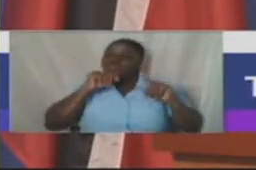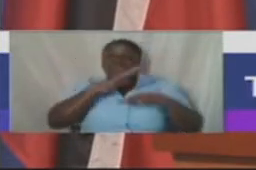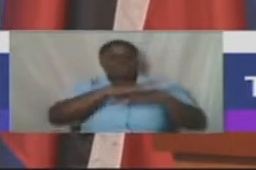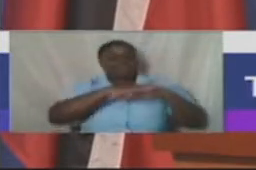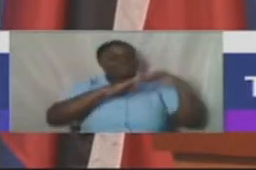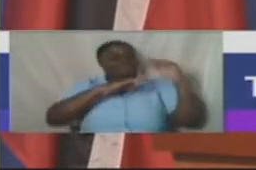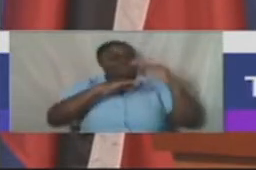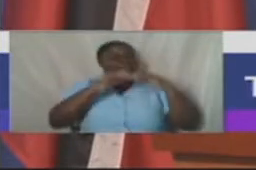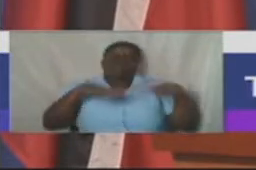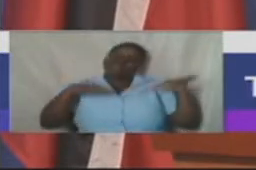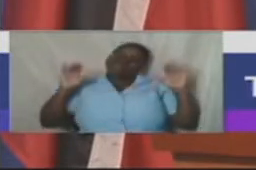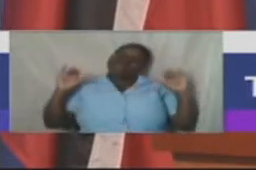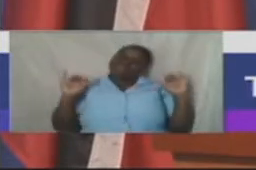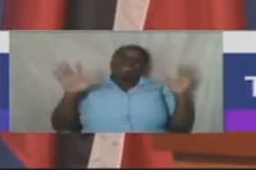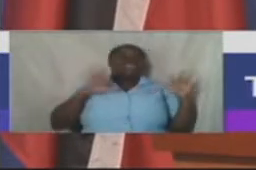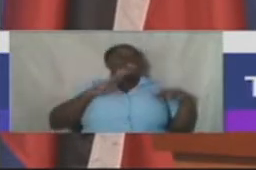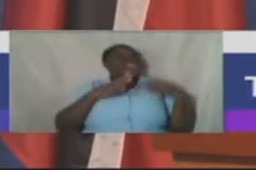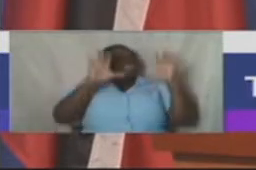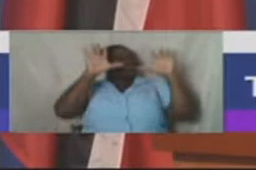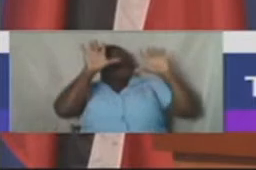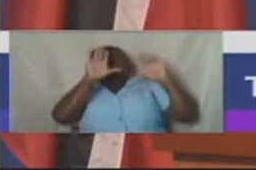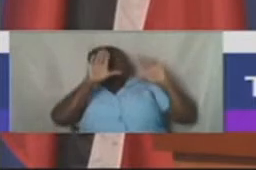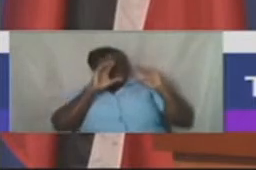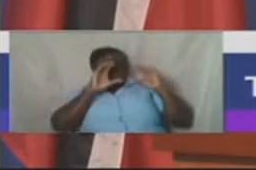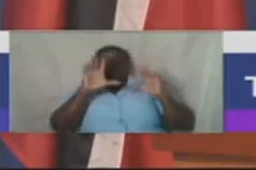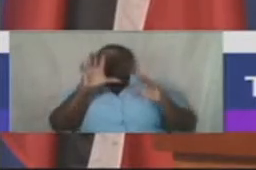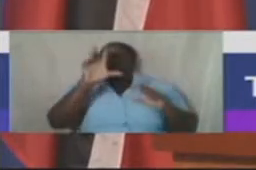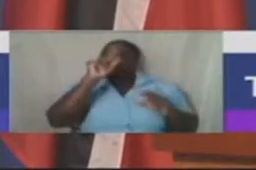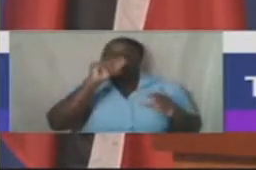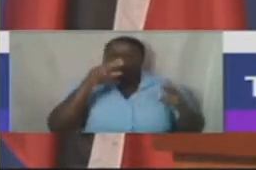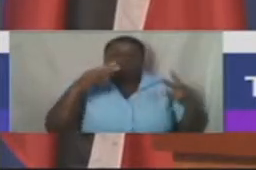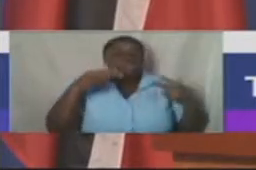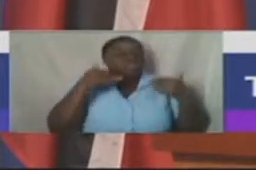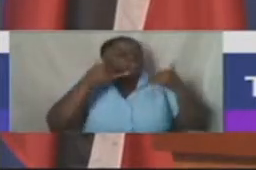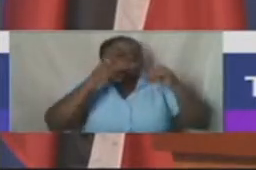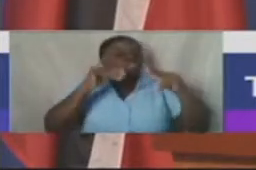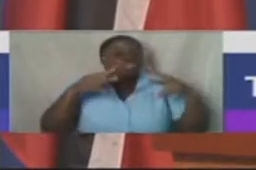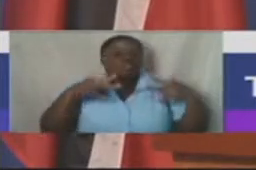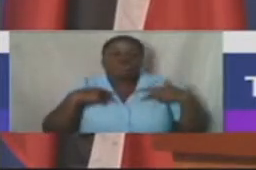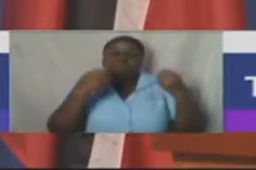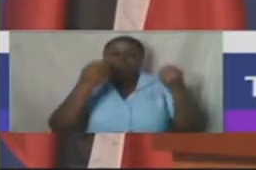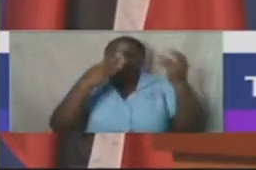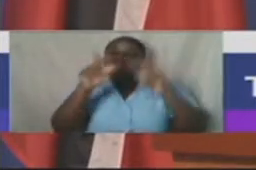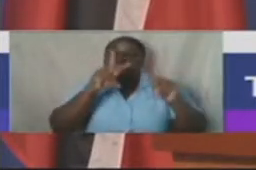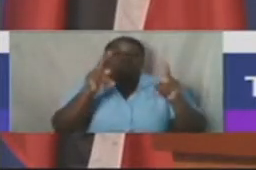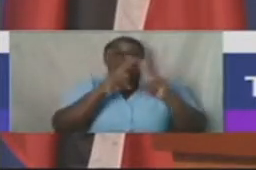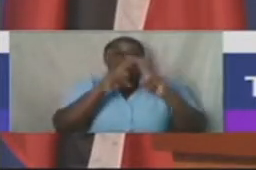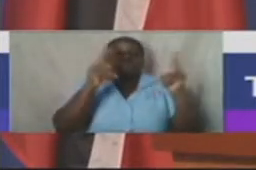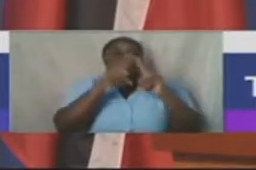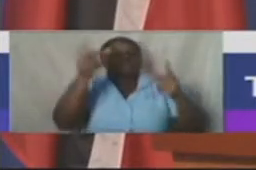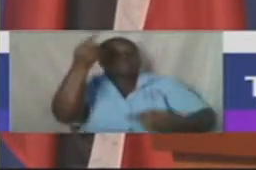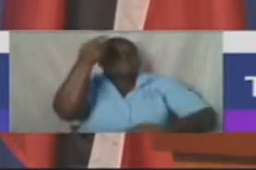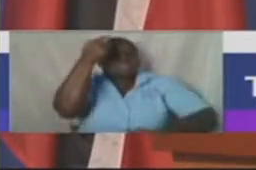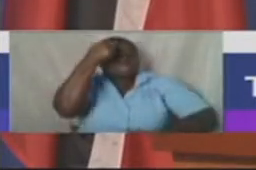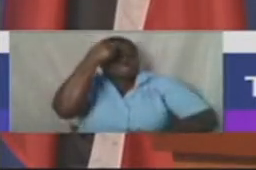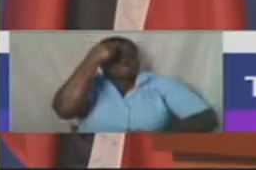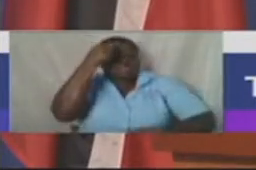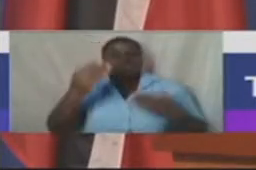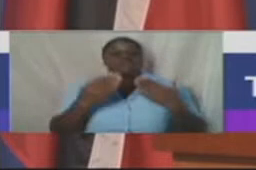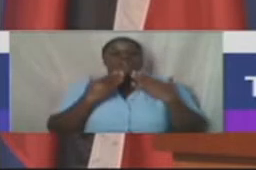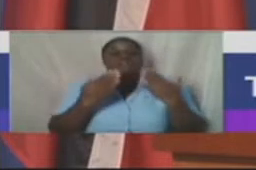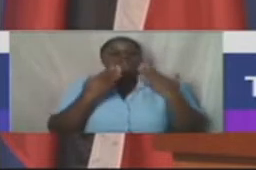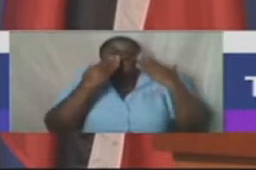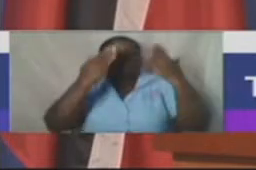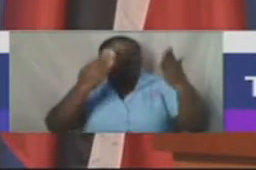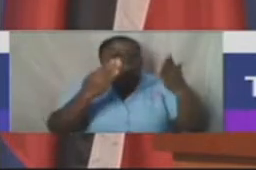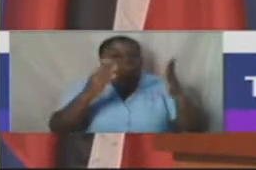these numbers. We still have a significant number of very ill patients. And while we thank the population for continuing